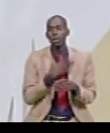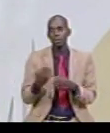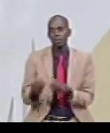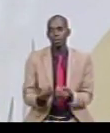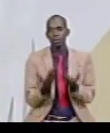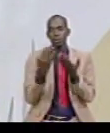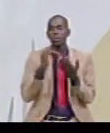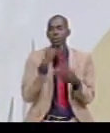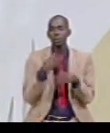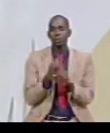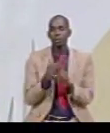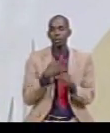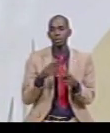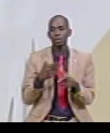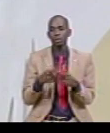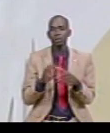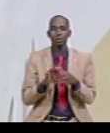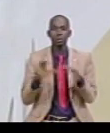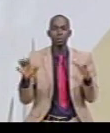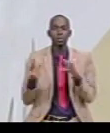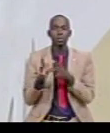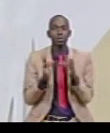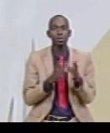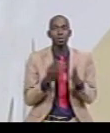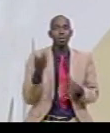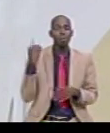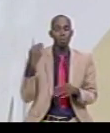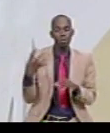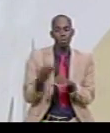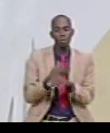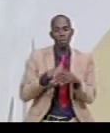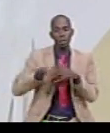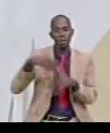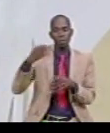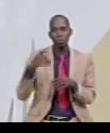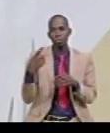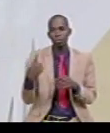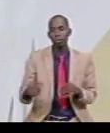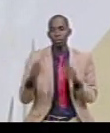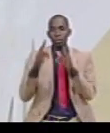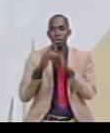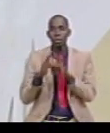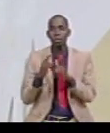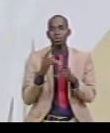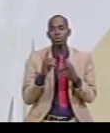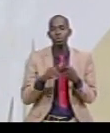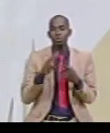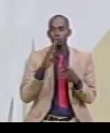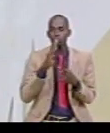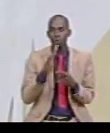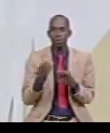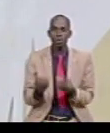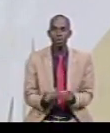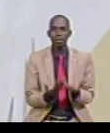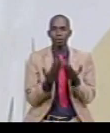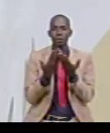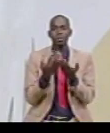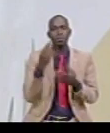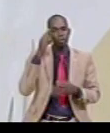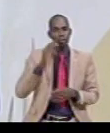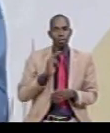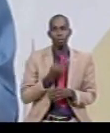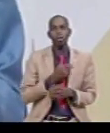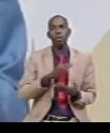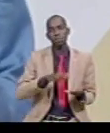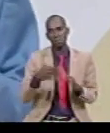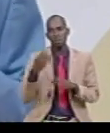released. Jesus was taken outside the camp to be sacrificed for us, to die for us, and